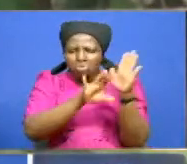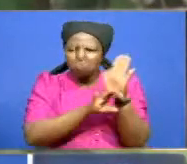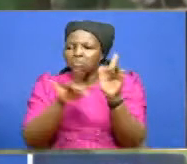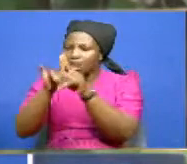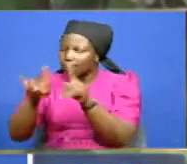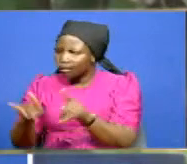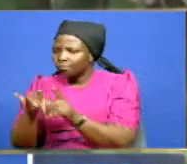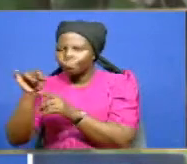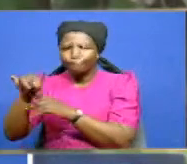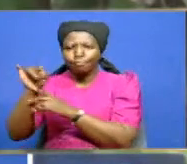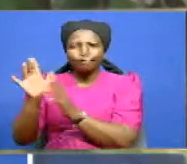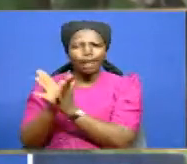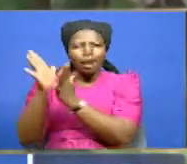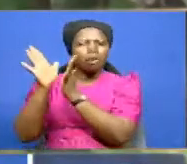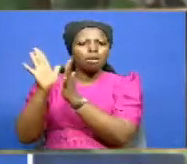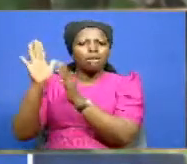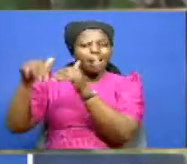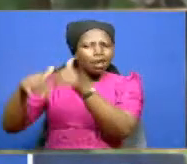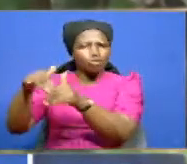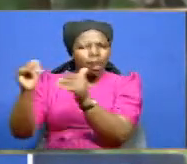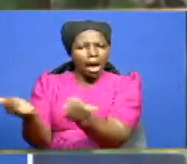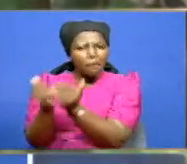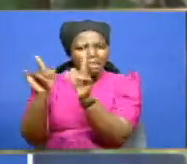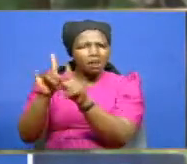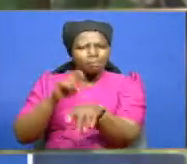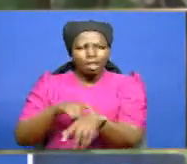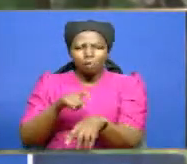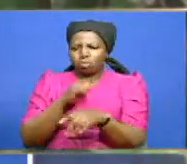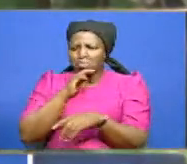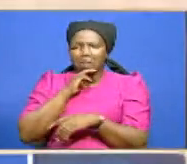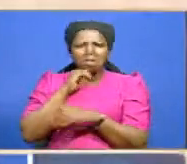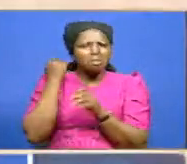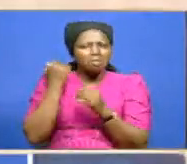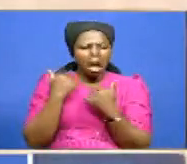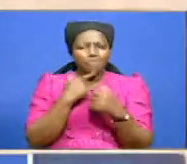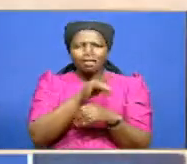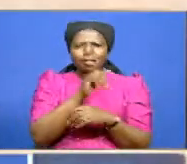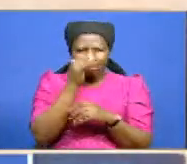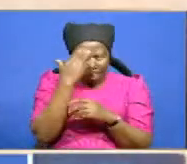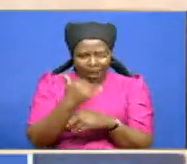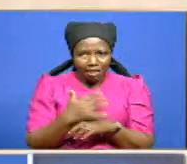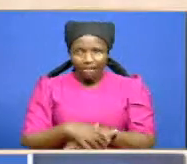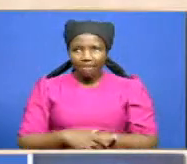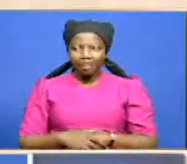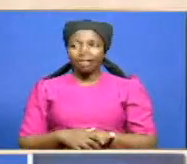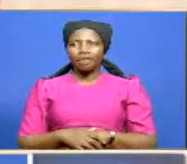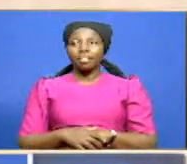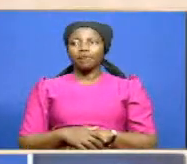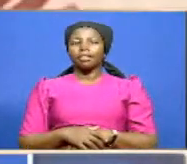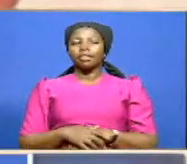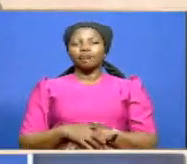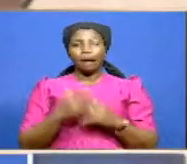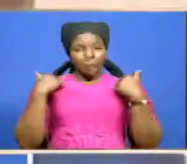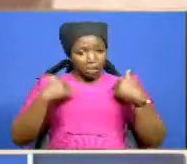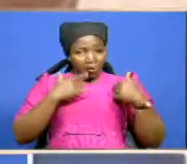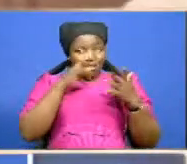idea is to cure the problem of post-election violence and strife. Mimi nilikuwa nasema tufanye hii